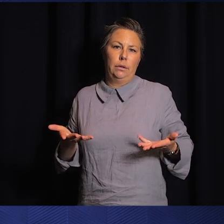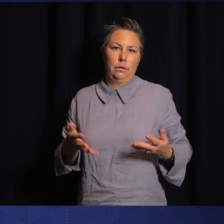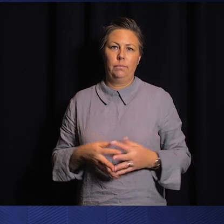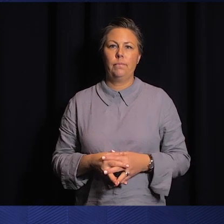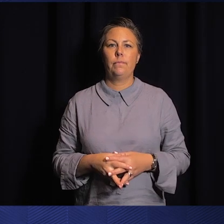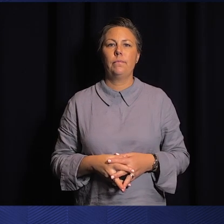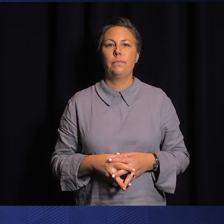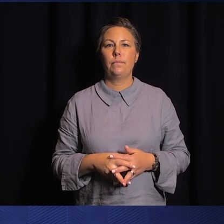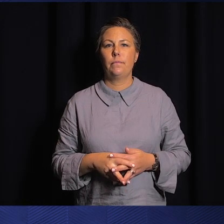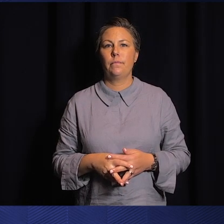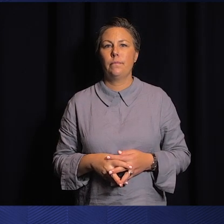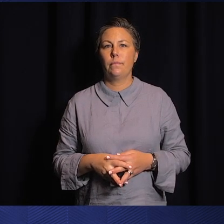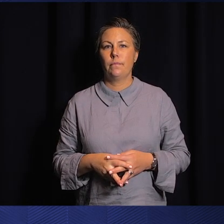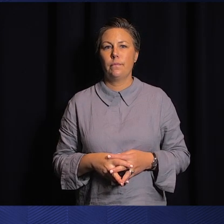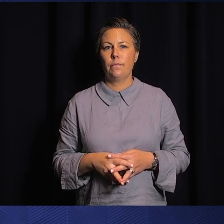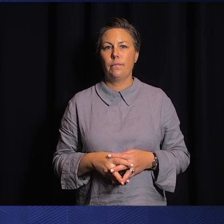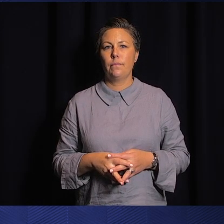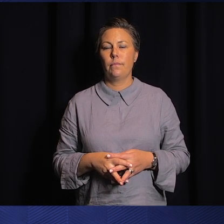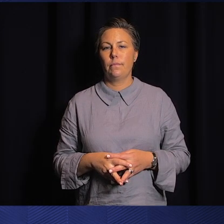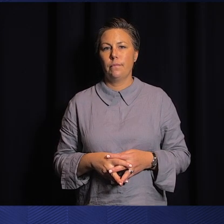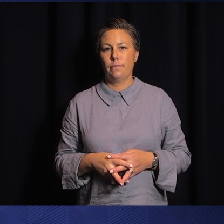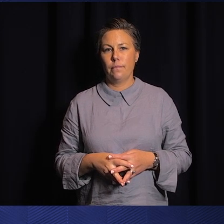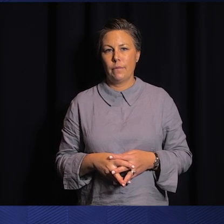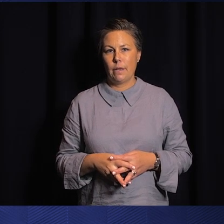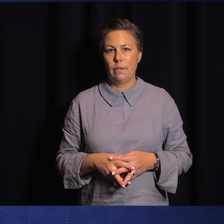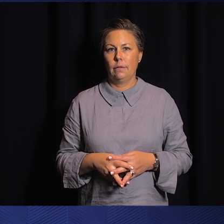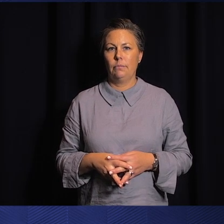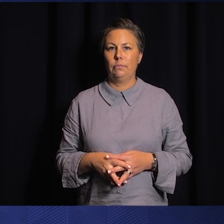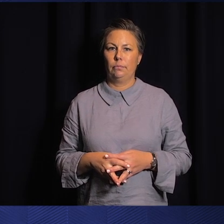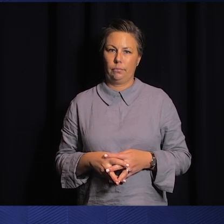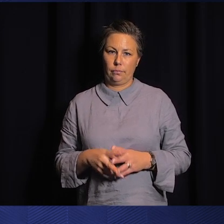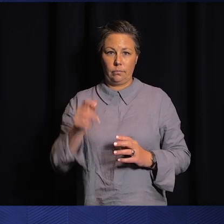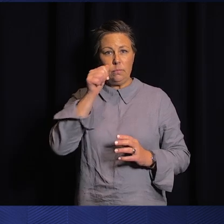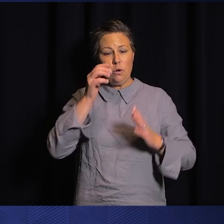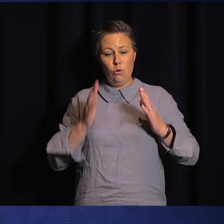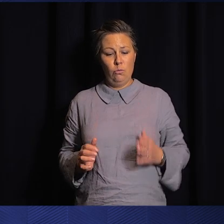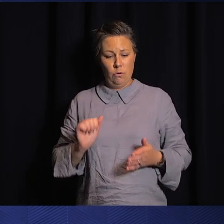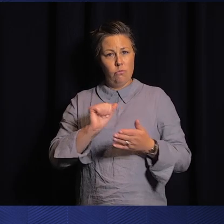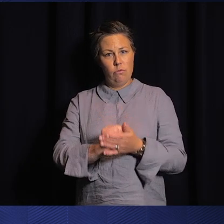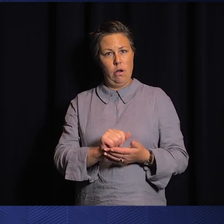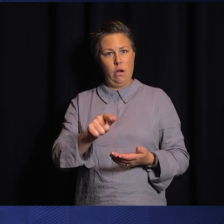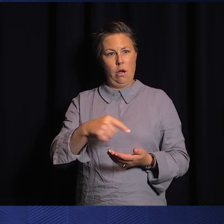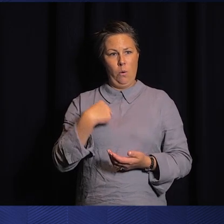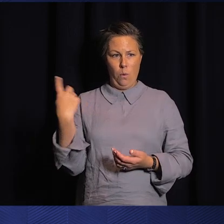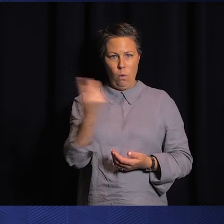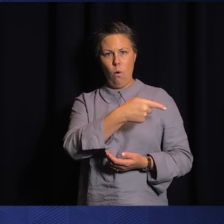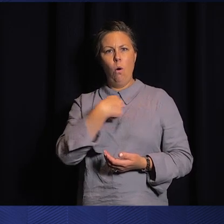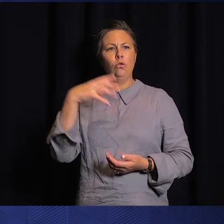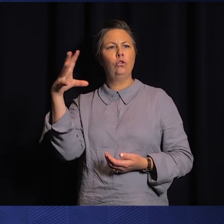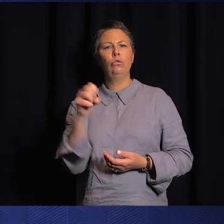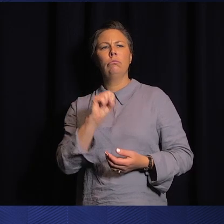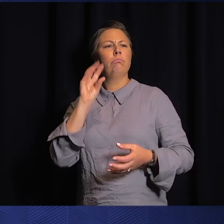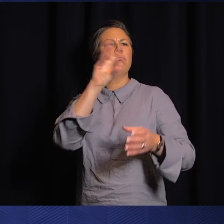point on this slide is participation, and it is a human right of each of us to be able